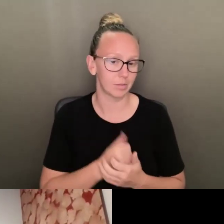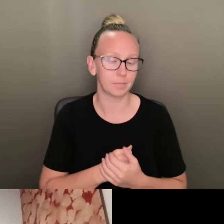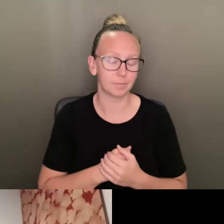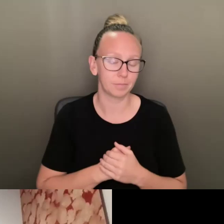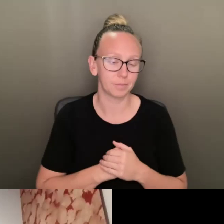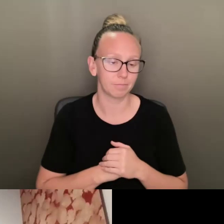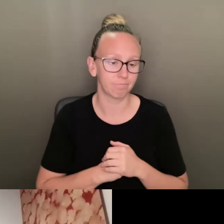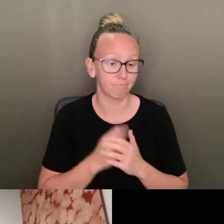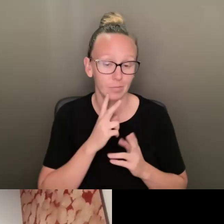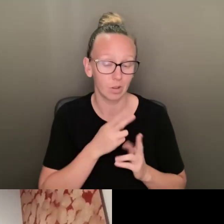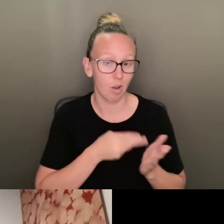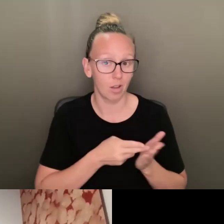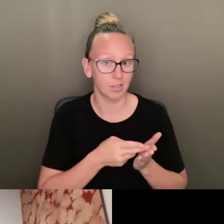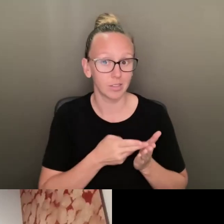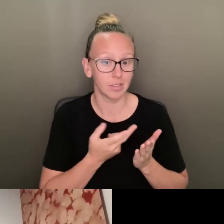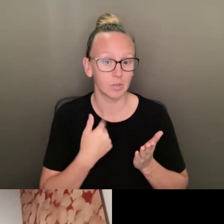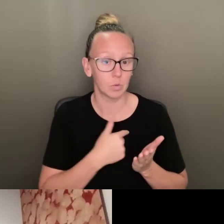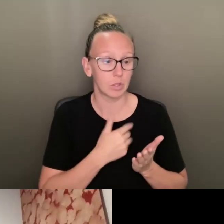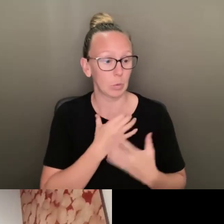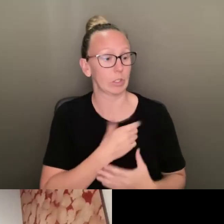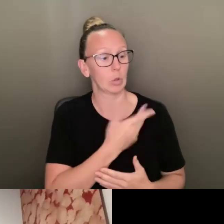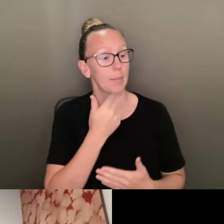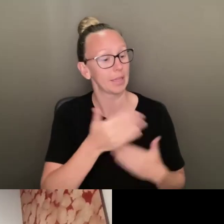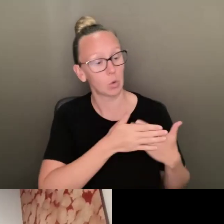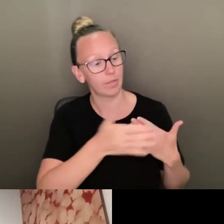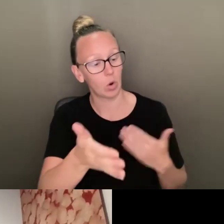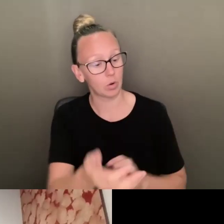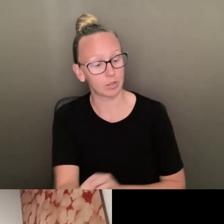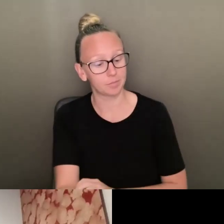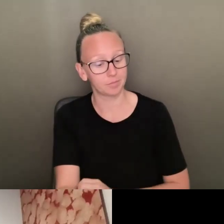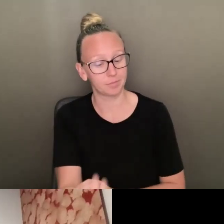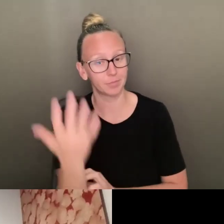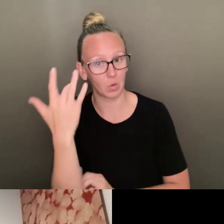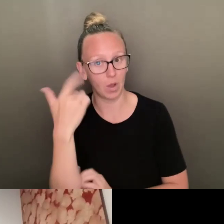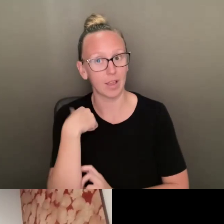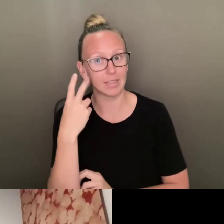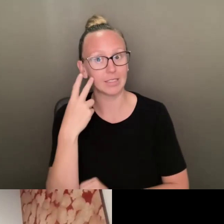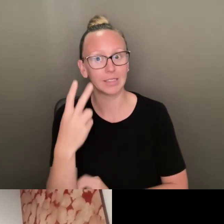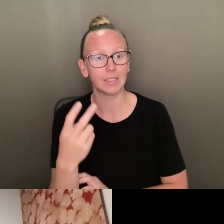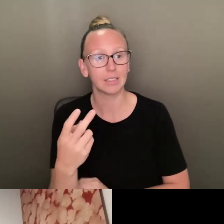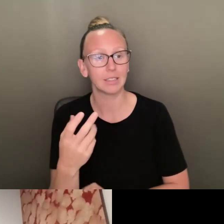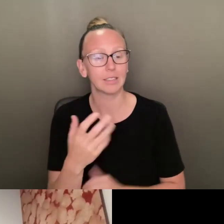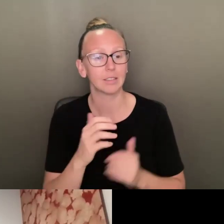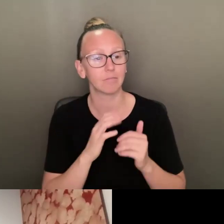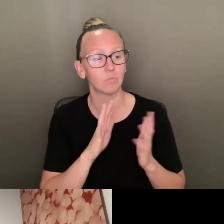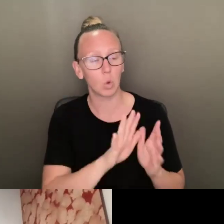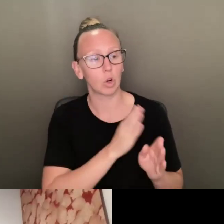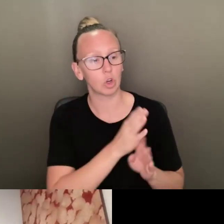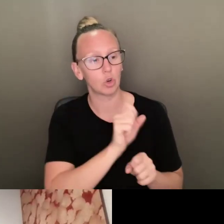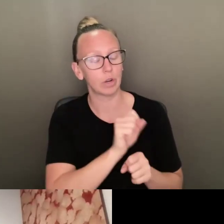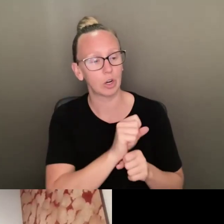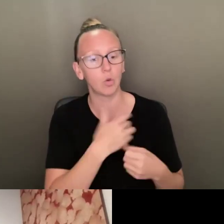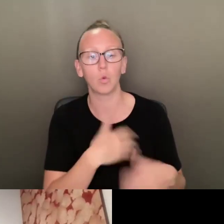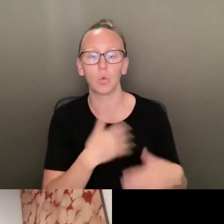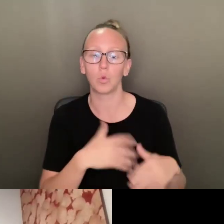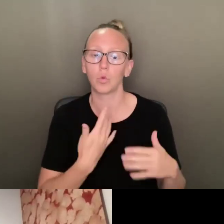And honestly, like, we just wish you the best going forward, because I see how promising your career is and all